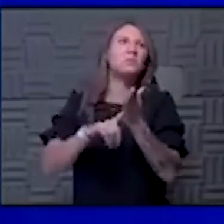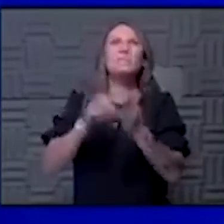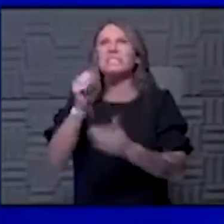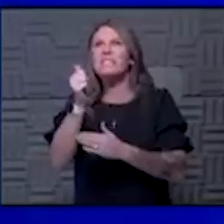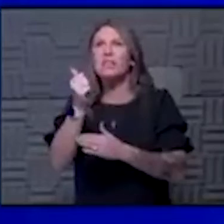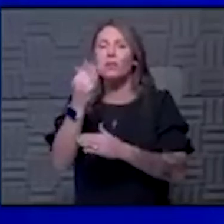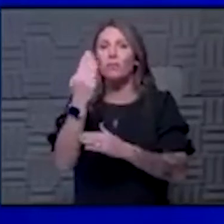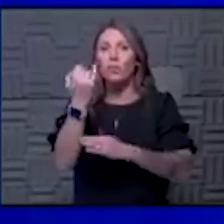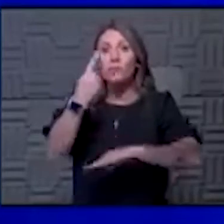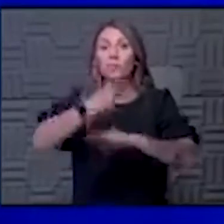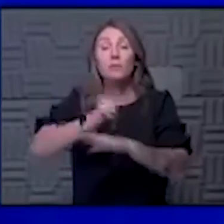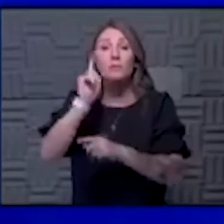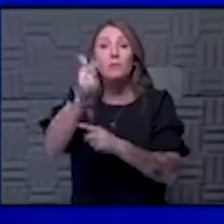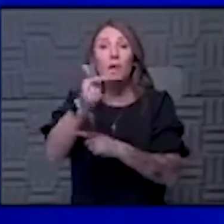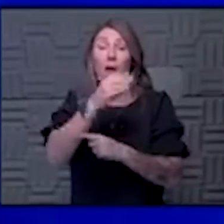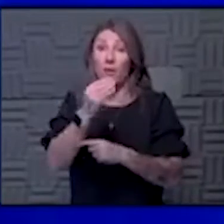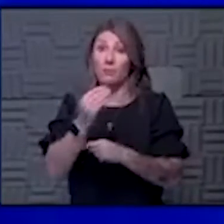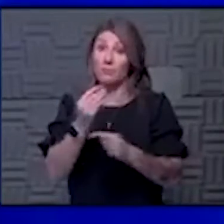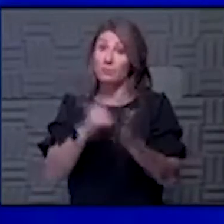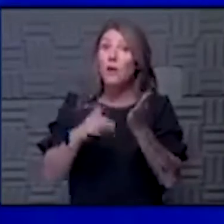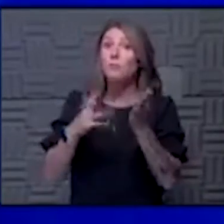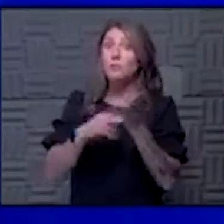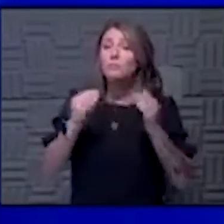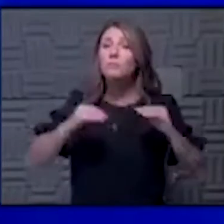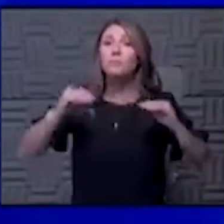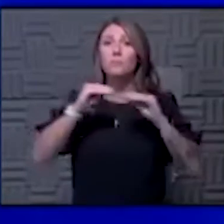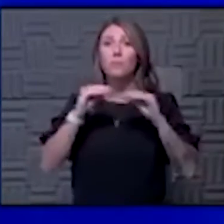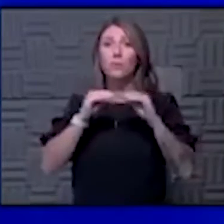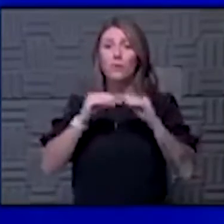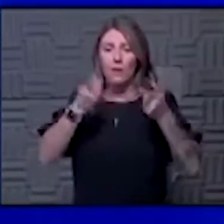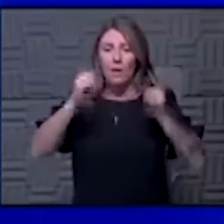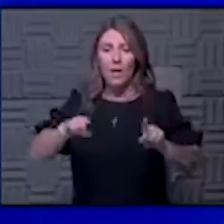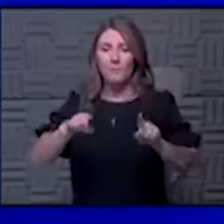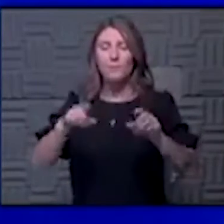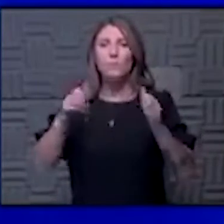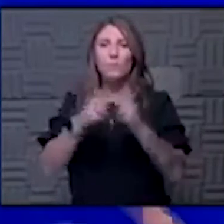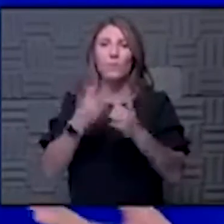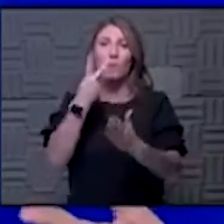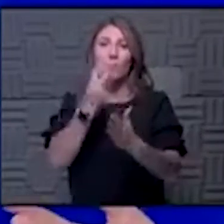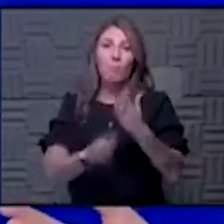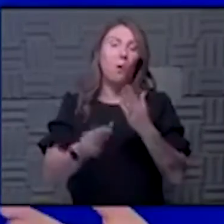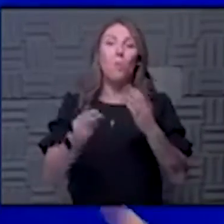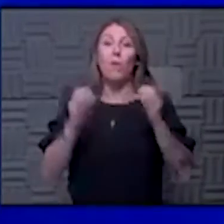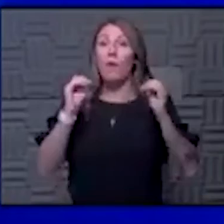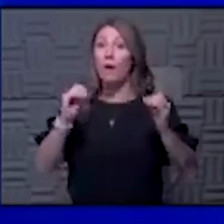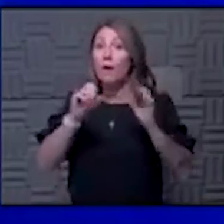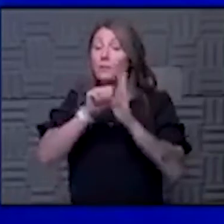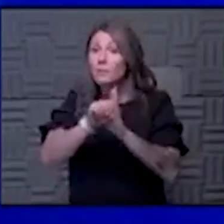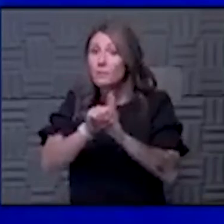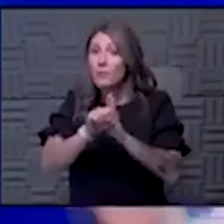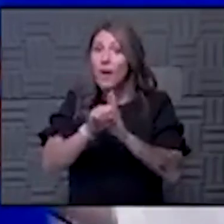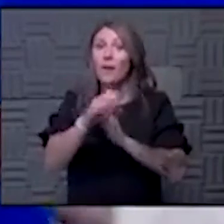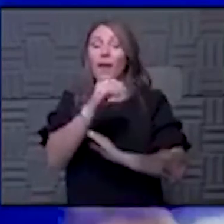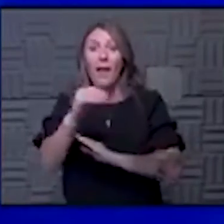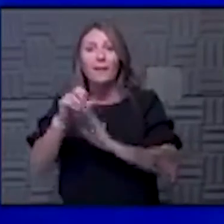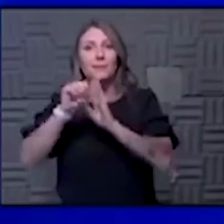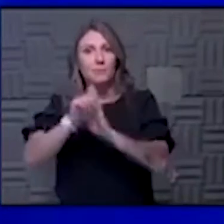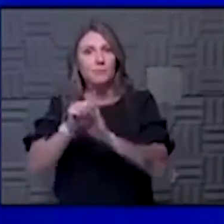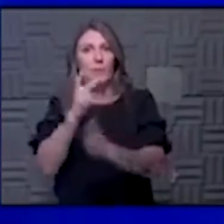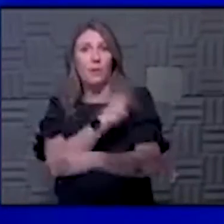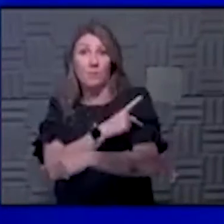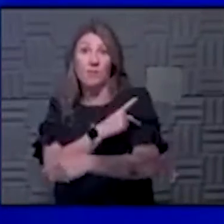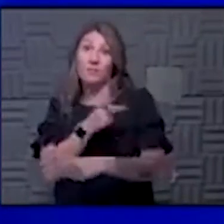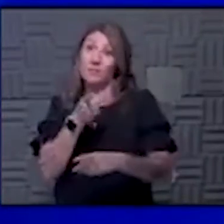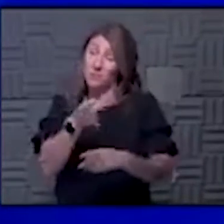out, and sometimes even more, that happens with both asymptomatic and symptomatic patients. So the answer is you can get some of the long